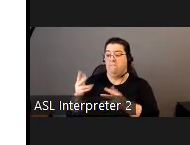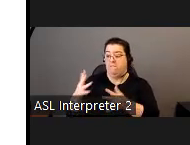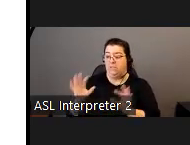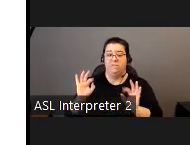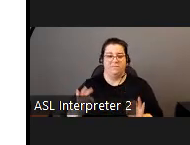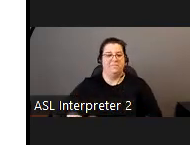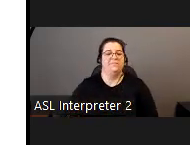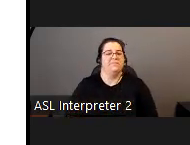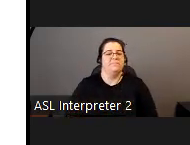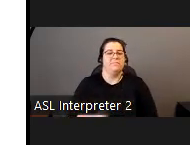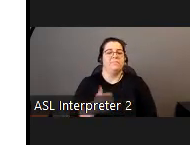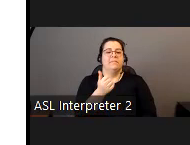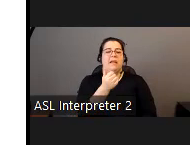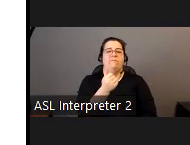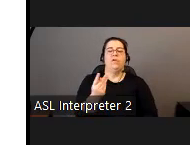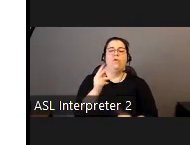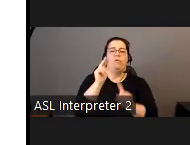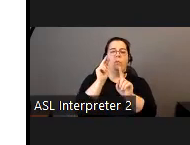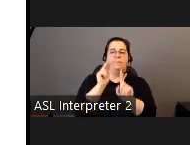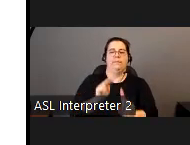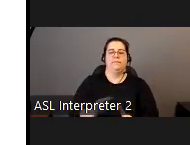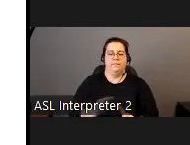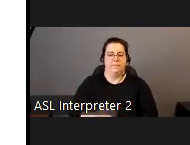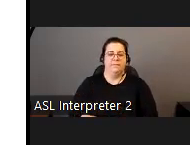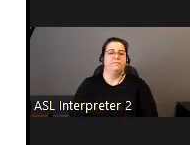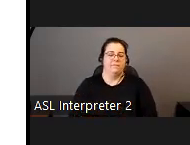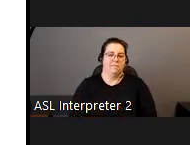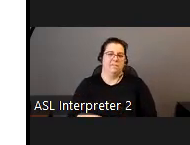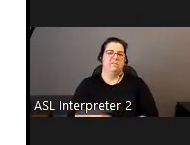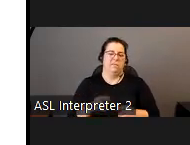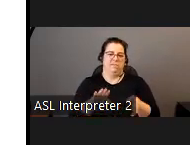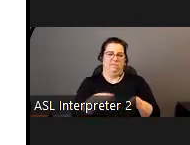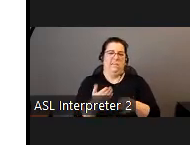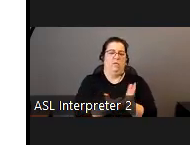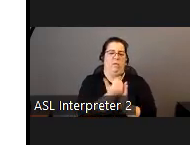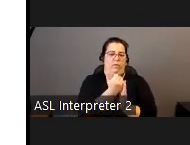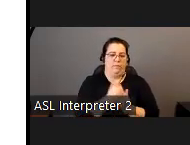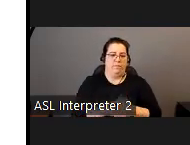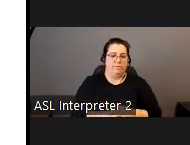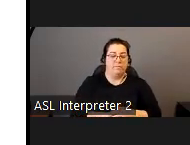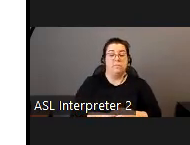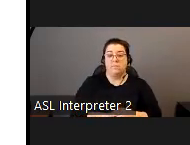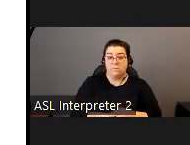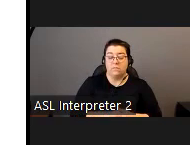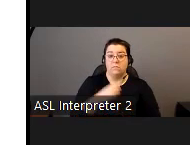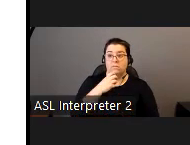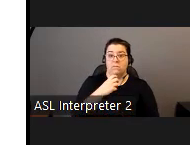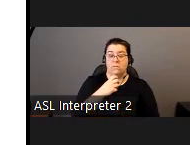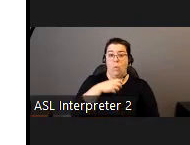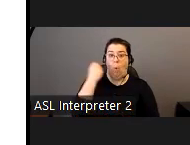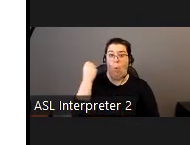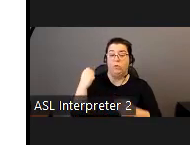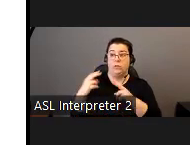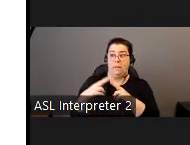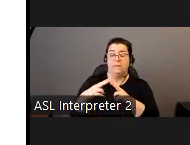of the perspectives gleaned from the death reviews. We do need to take domestic violence in older couples seriously. They